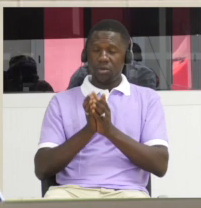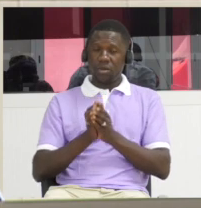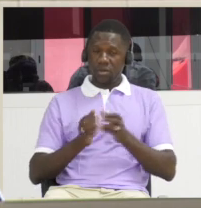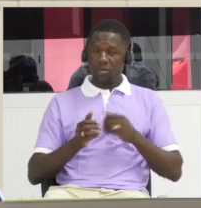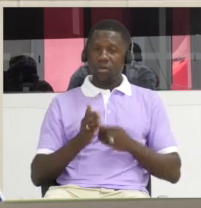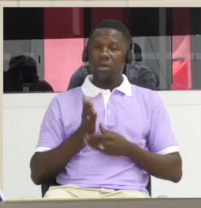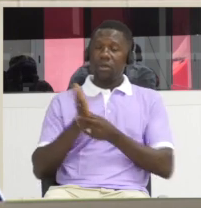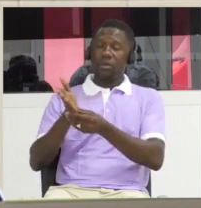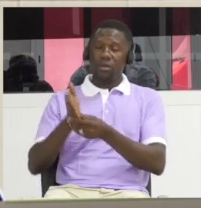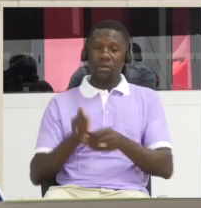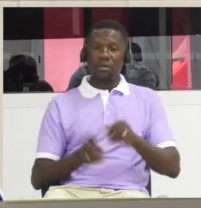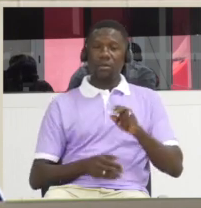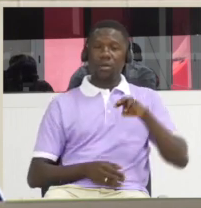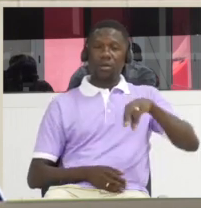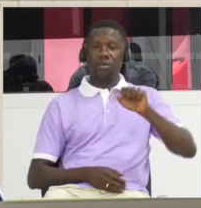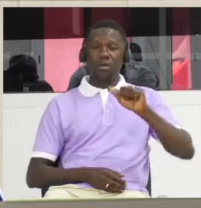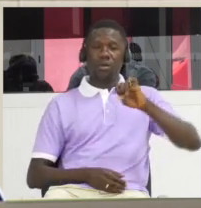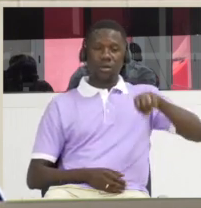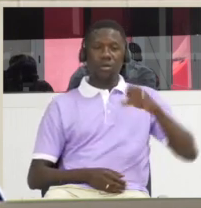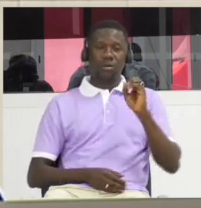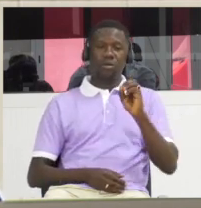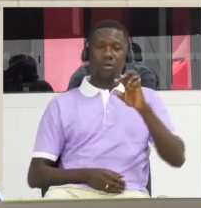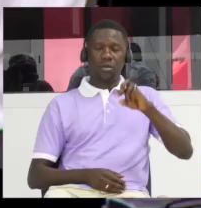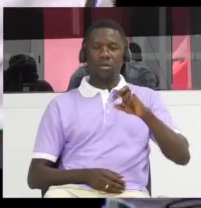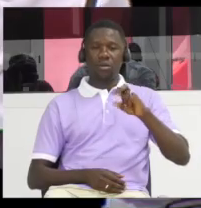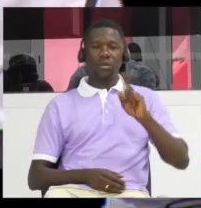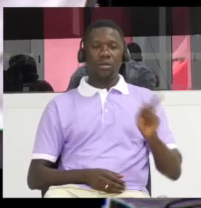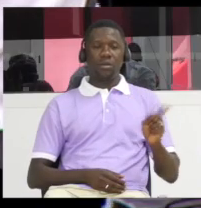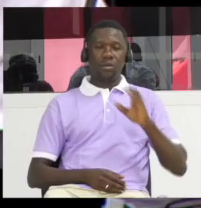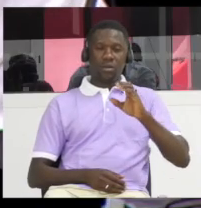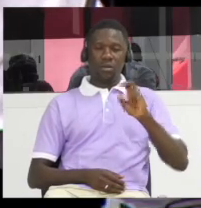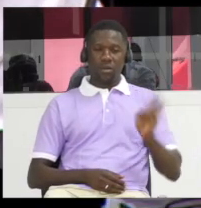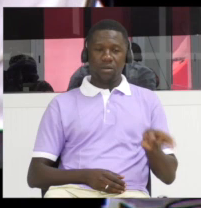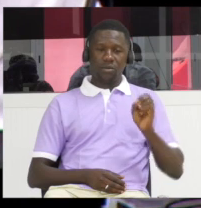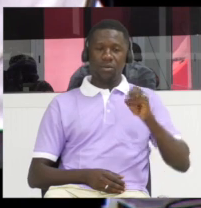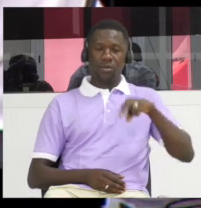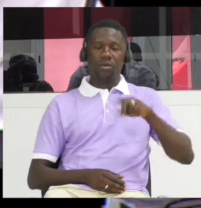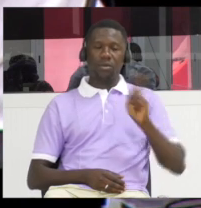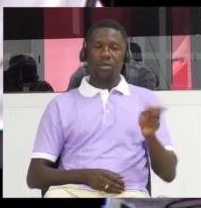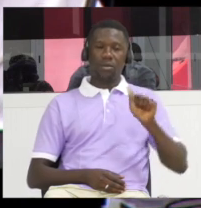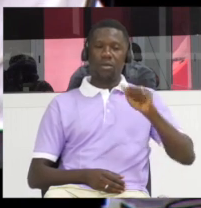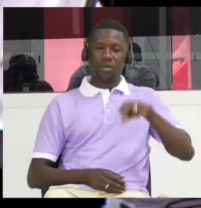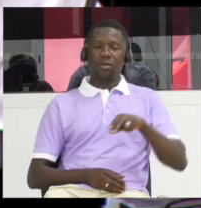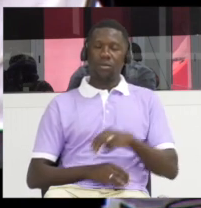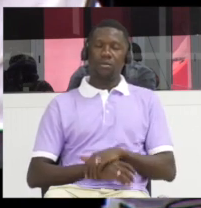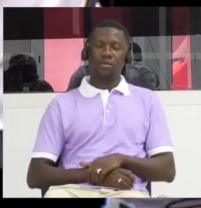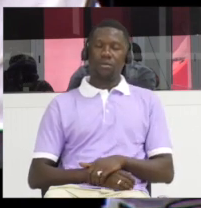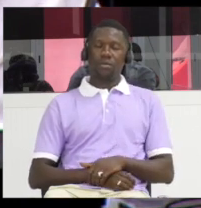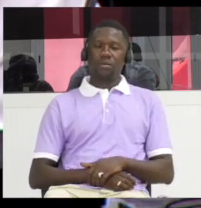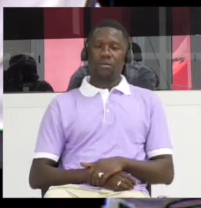Major Chongan. At this stage, did you see an